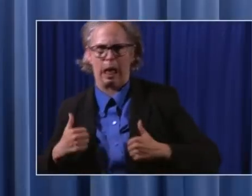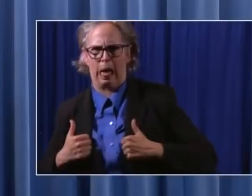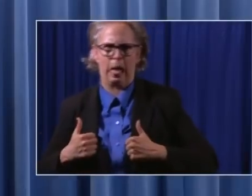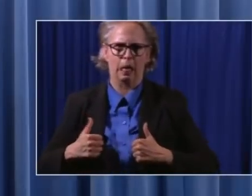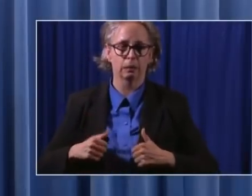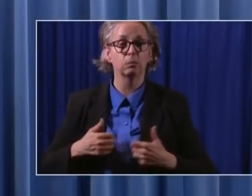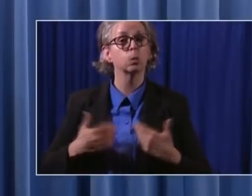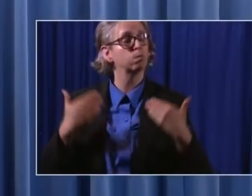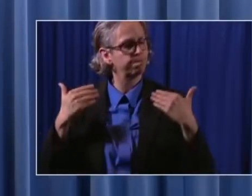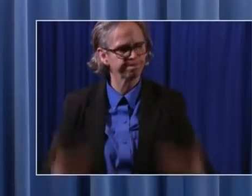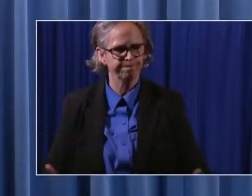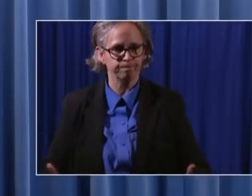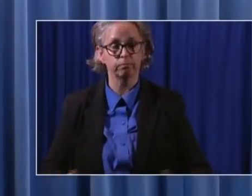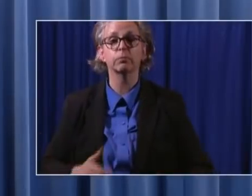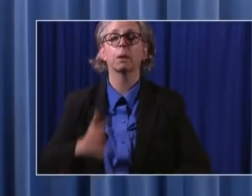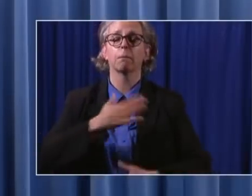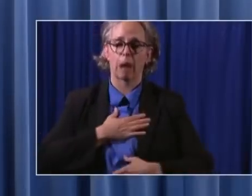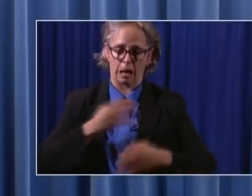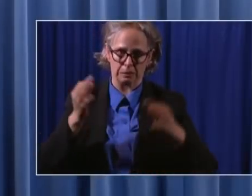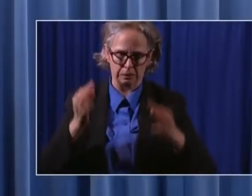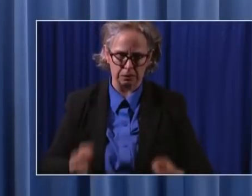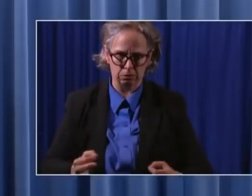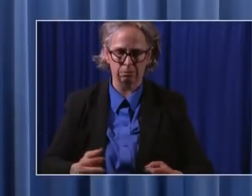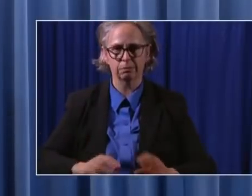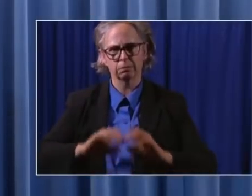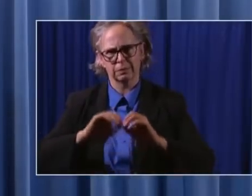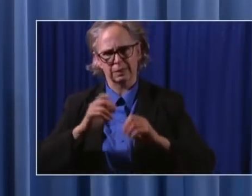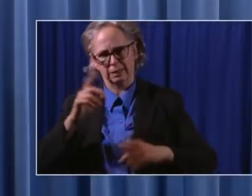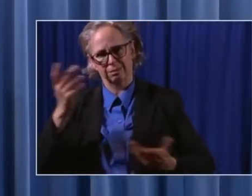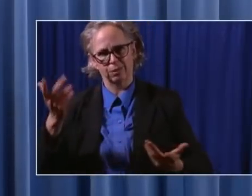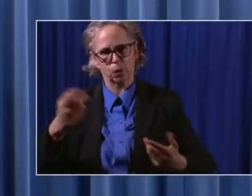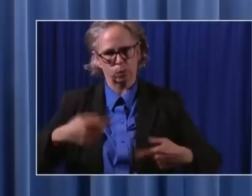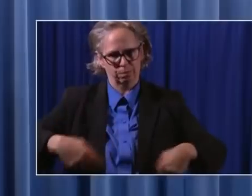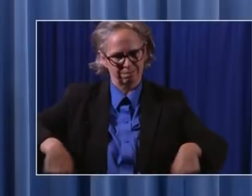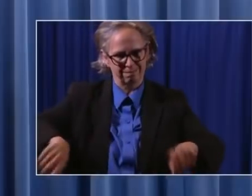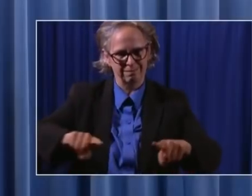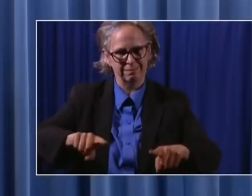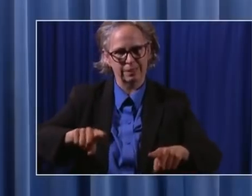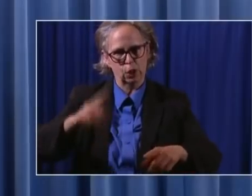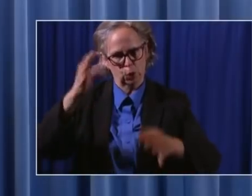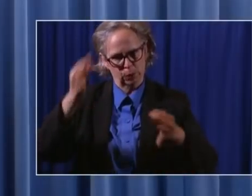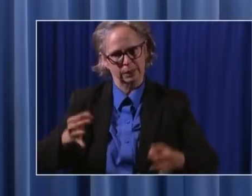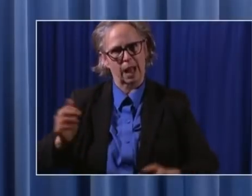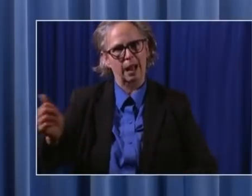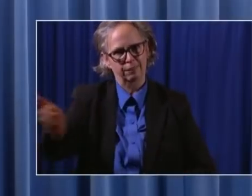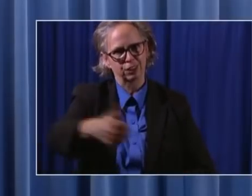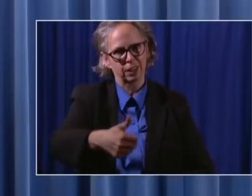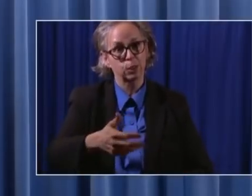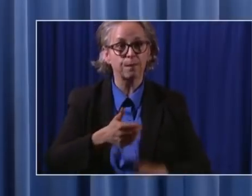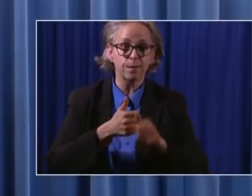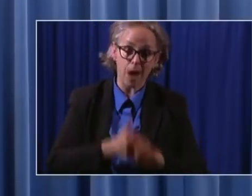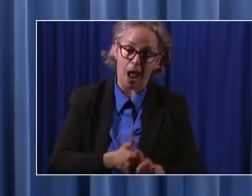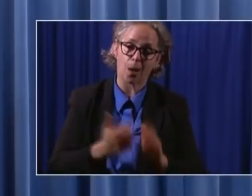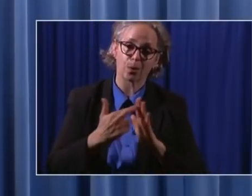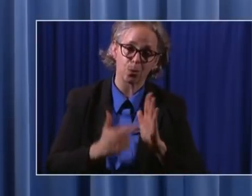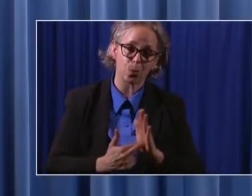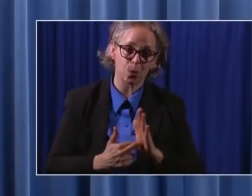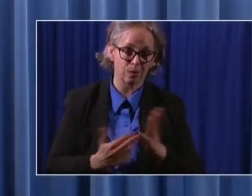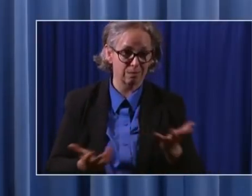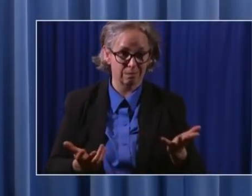if people will look at these colors. If you're yellow, try to keep from